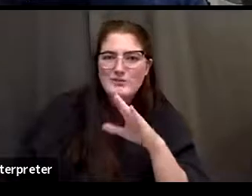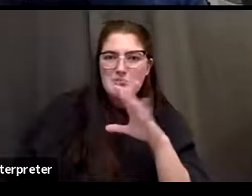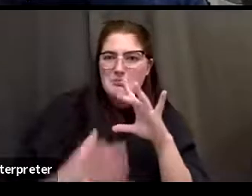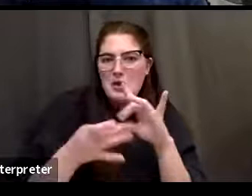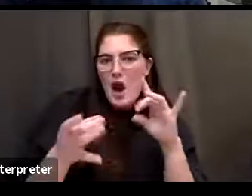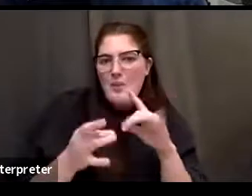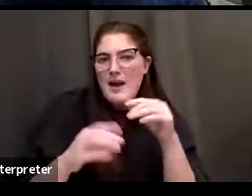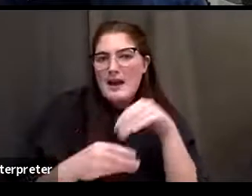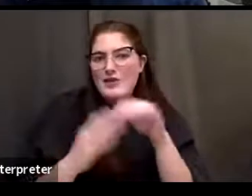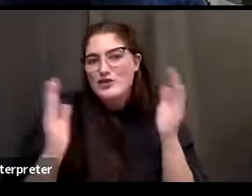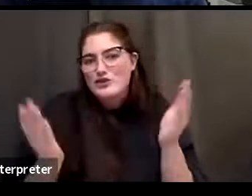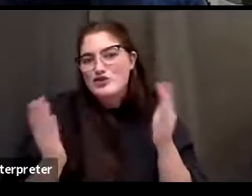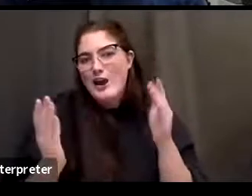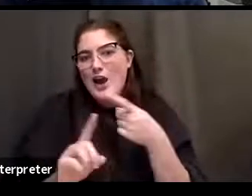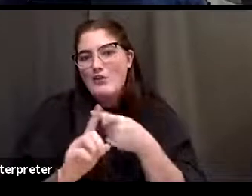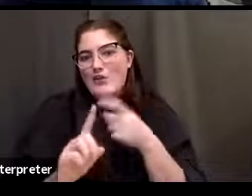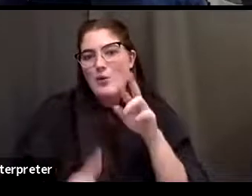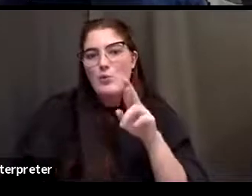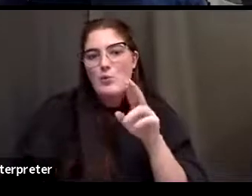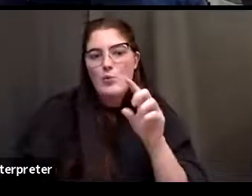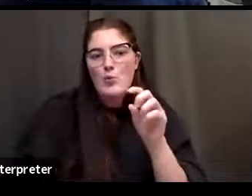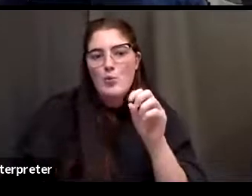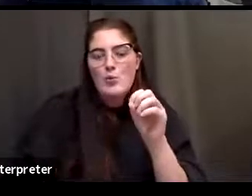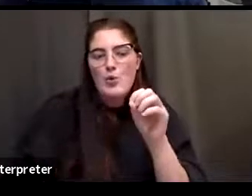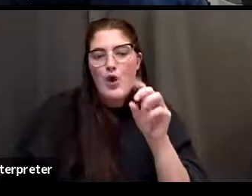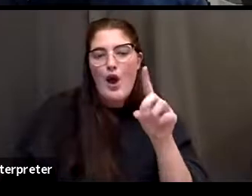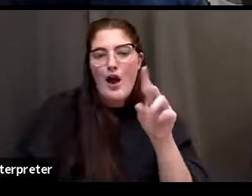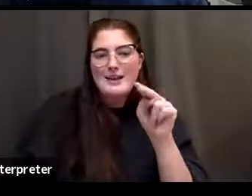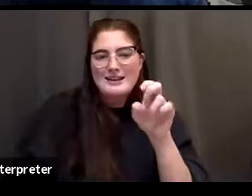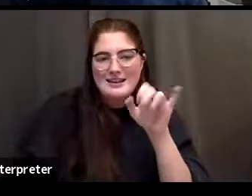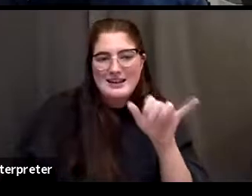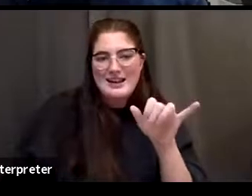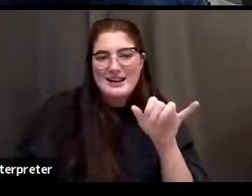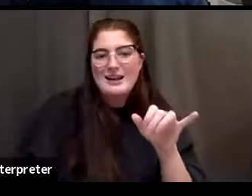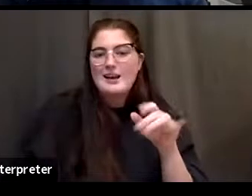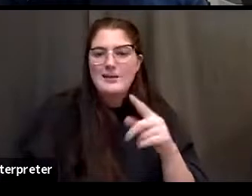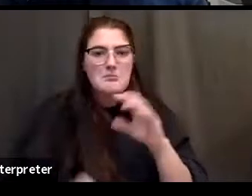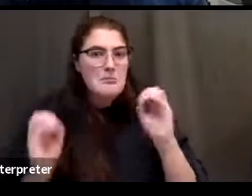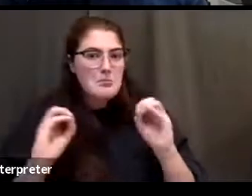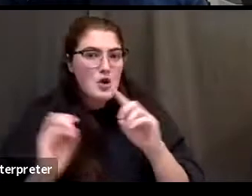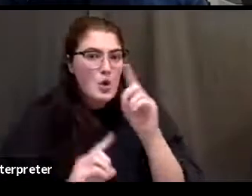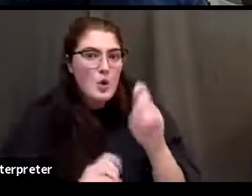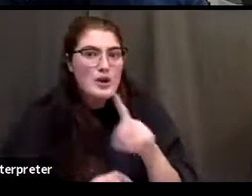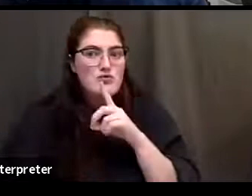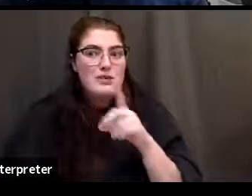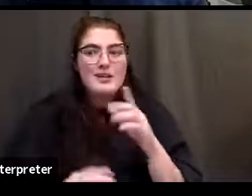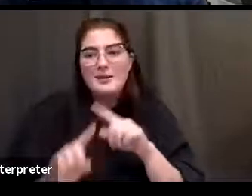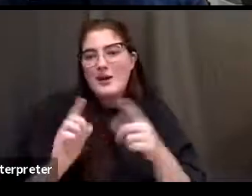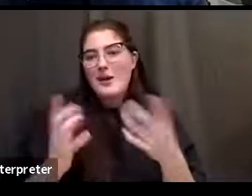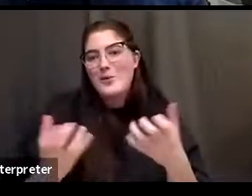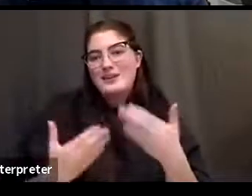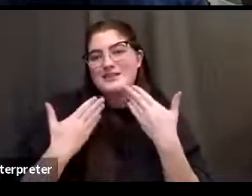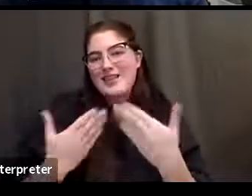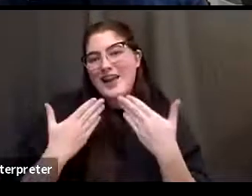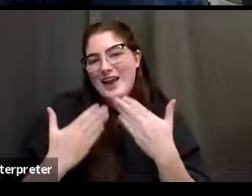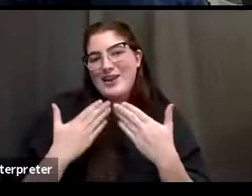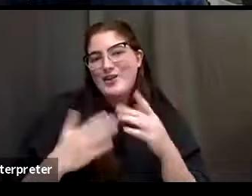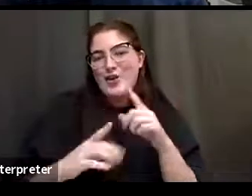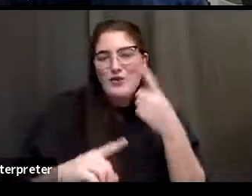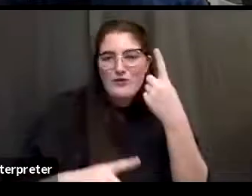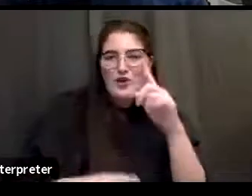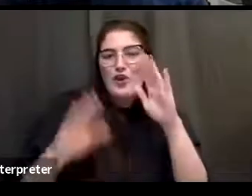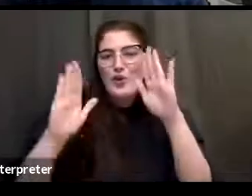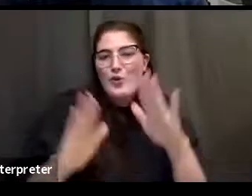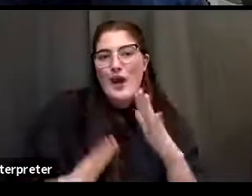chat from Dr. Rodney Burton. No question really. Just wanted to say thank you, Ms. LaQuavia Alston, for the great, the beautiful,